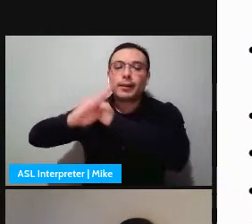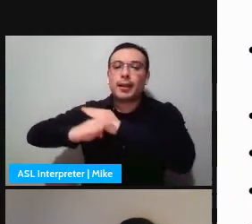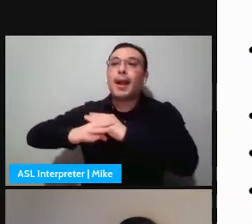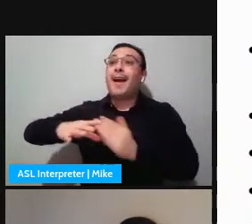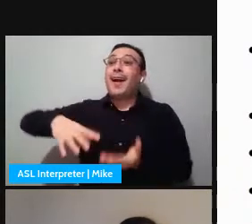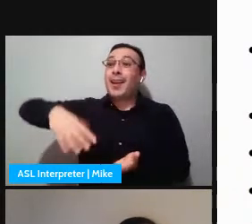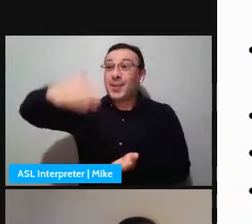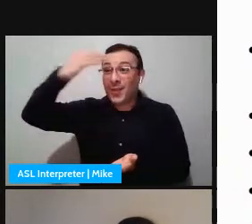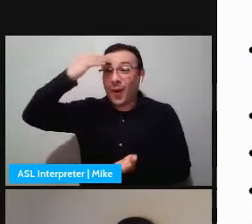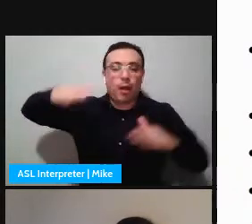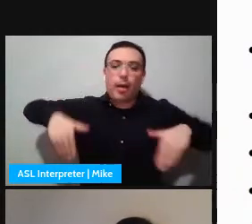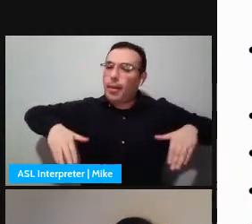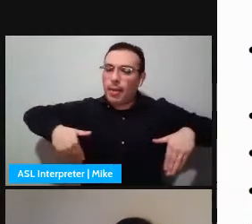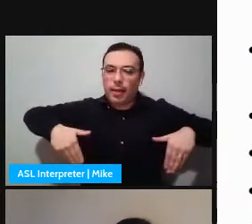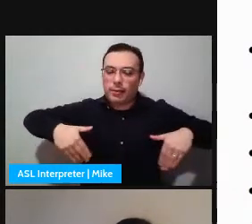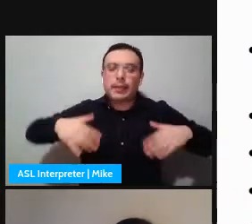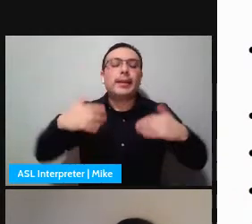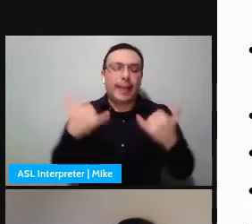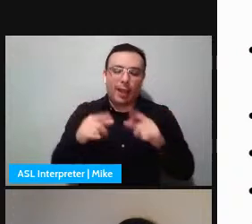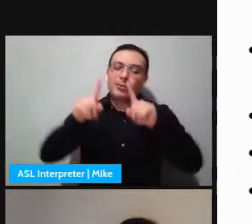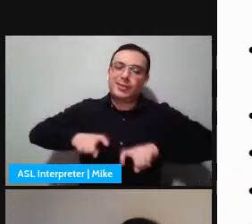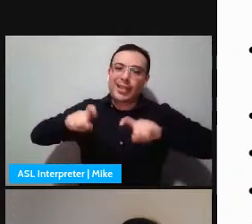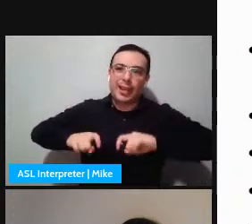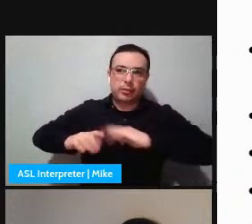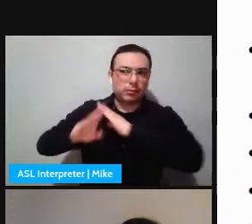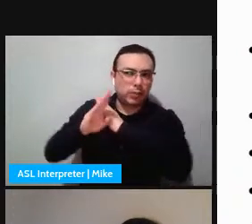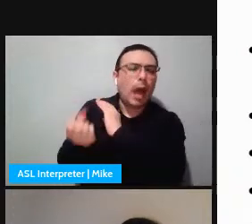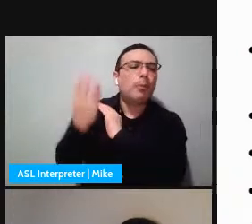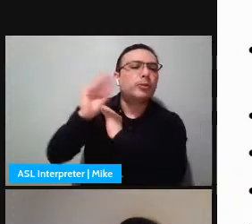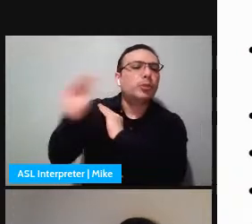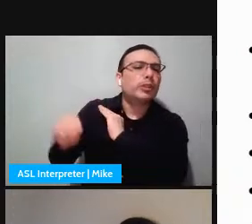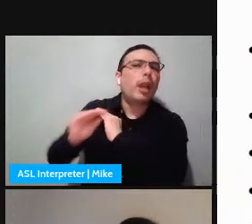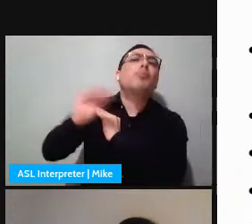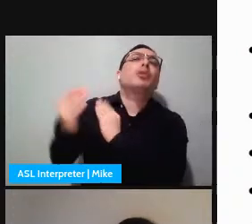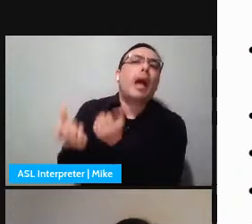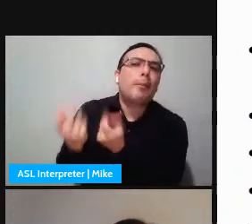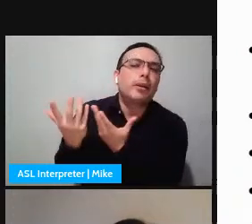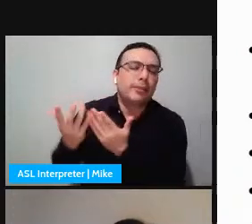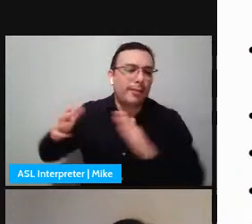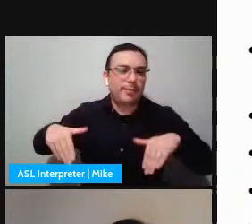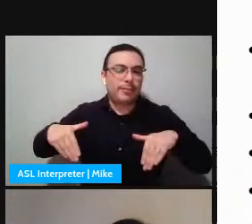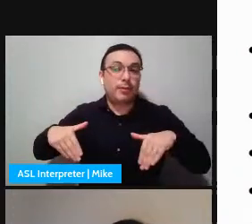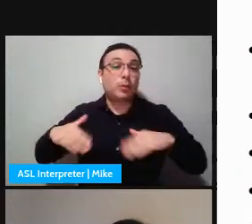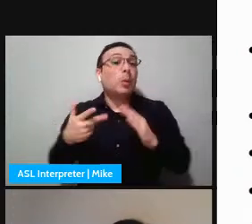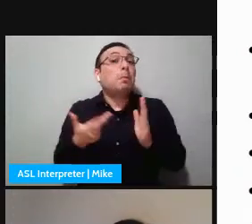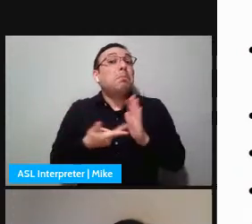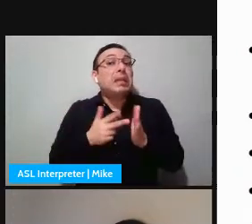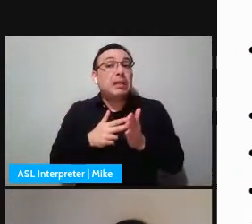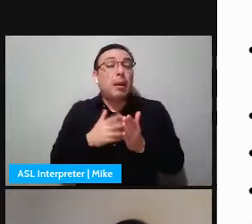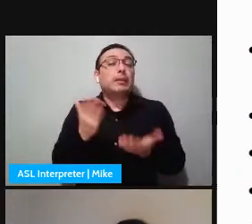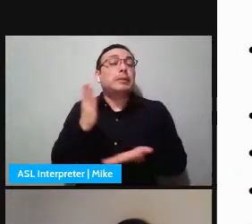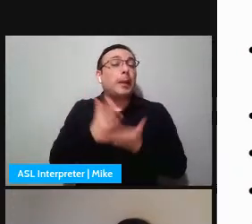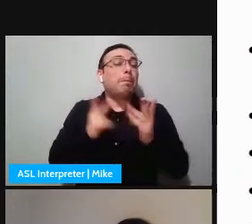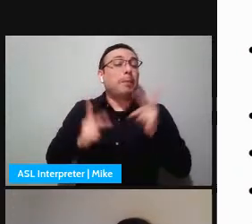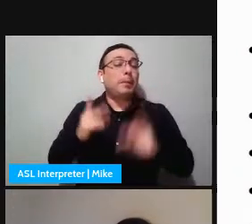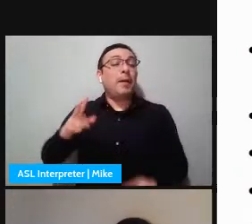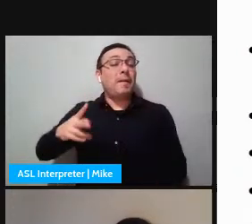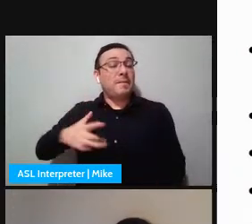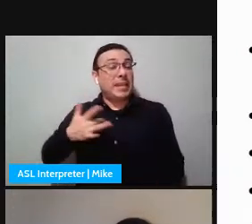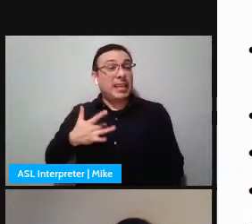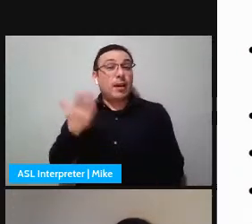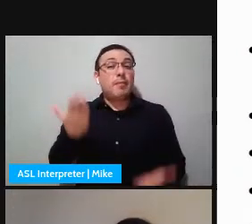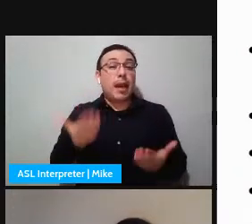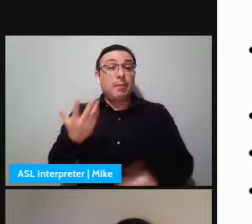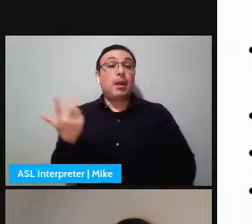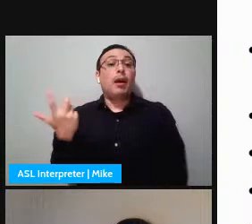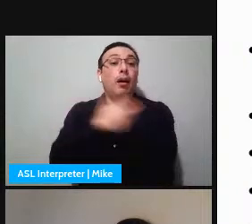tested. It also brings into play whether or not at some point we may need boosters to COVID-19 vaccines, and those are things